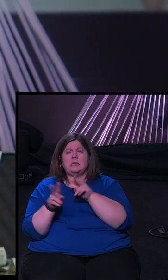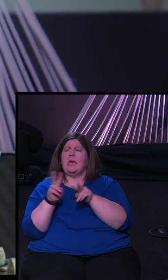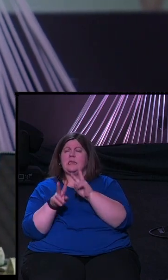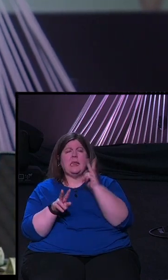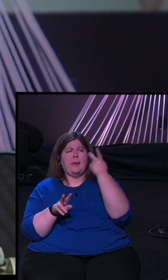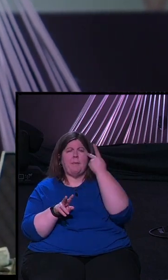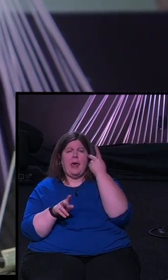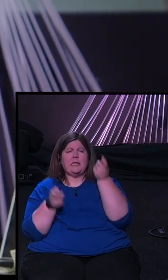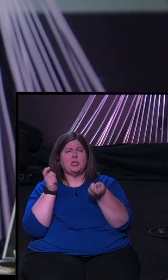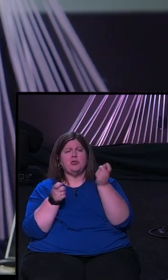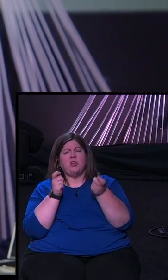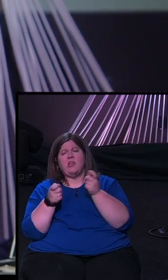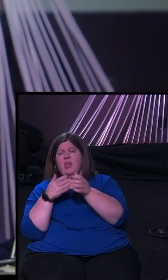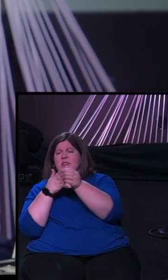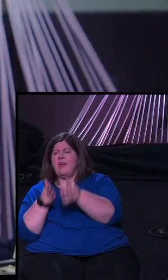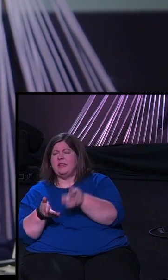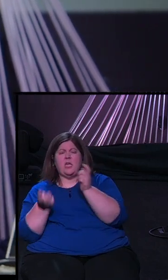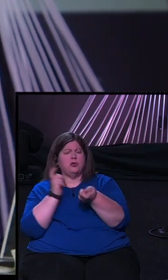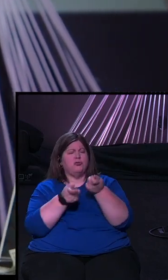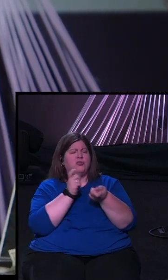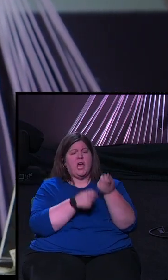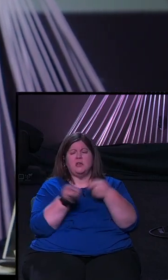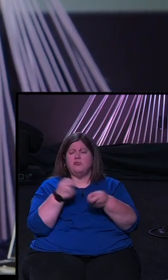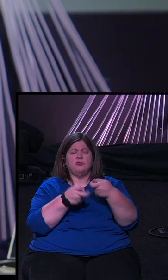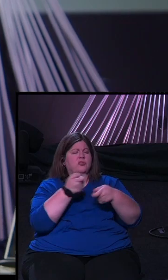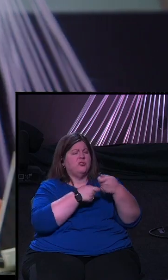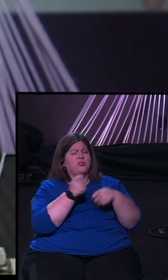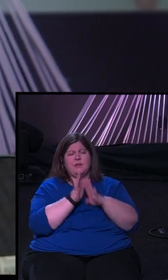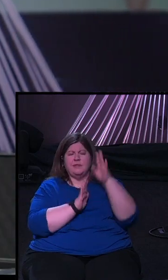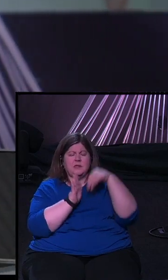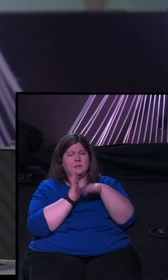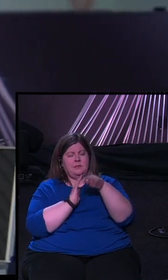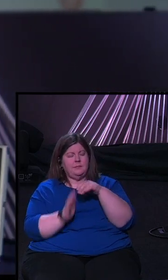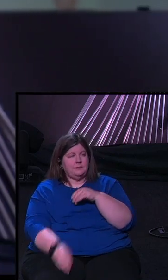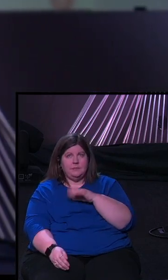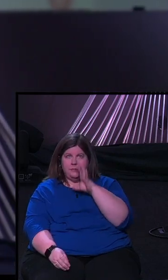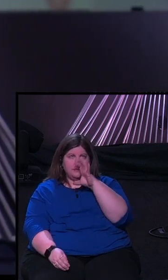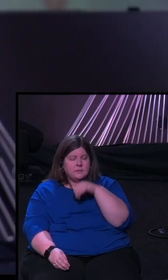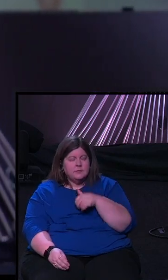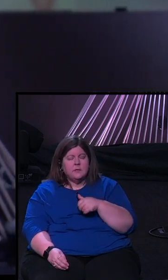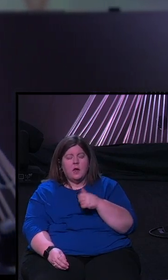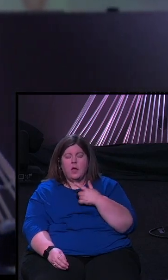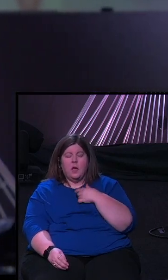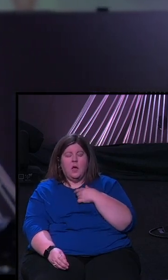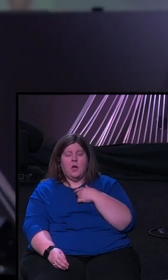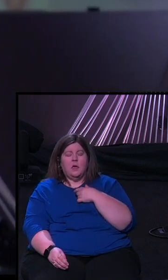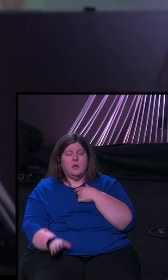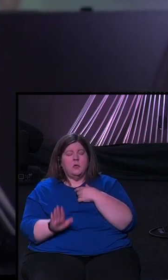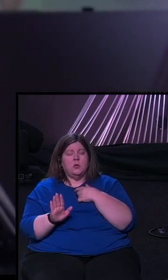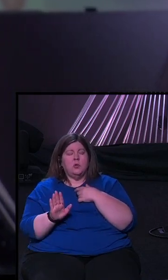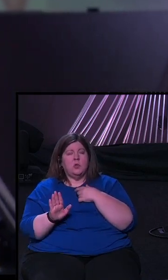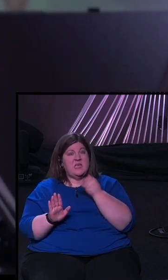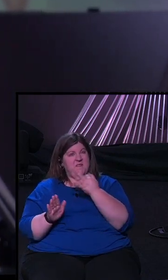leaders change and as economies ebb and flow in the season that we're in, it's crazy how much I don't need it as long as